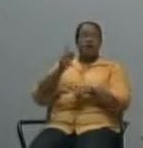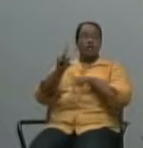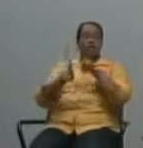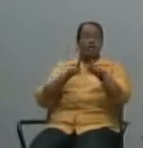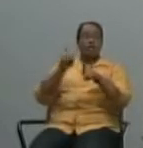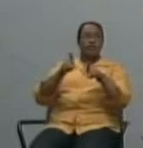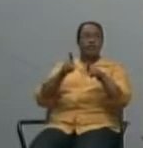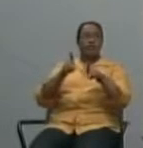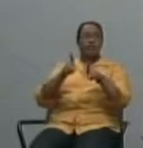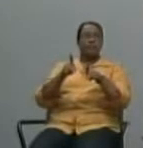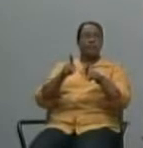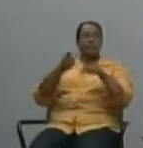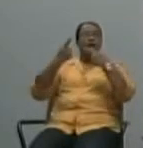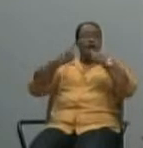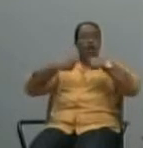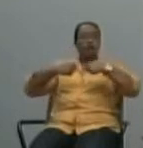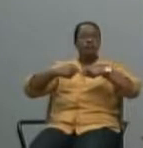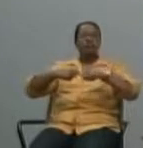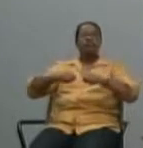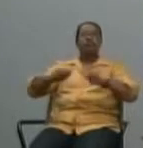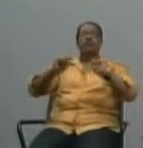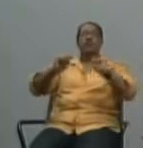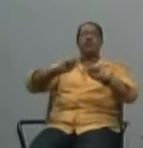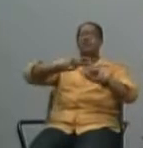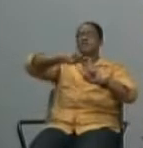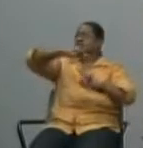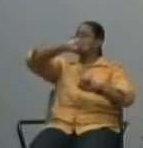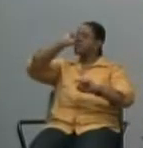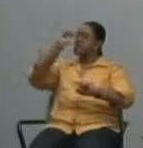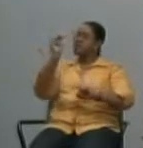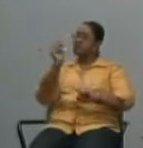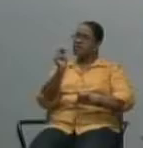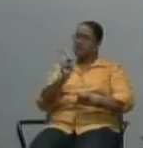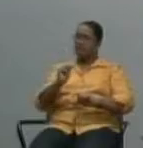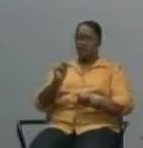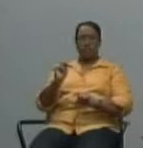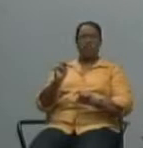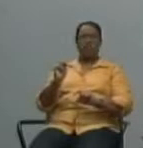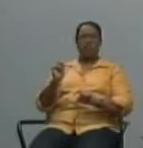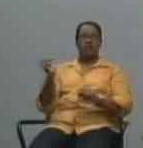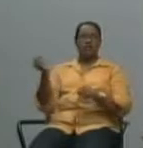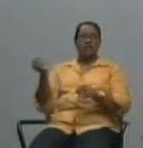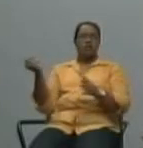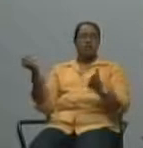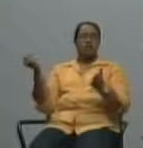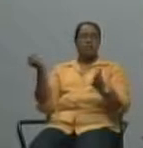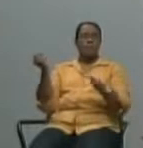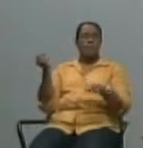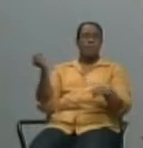And trying never, ever to pay back or to take revenge.